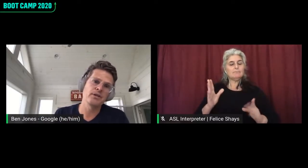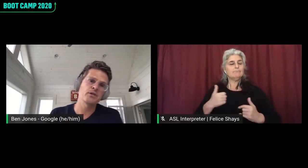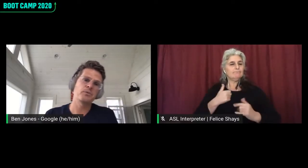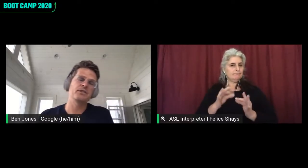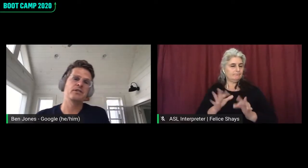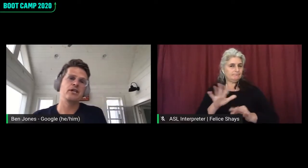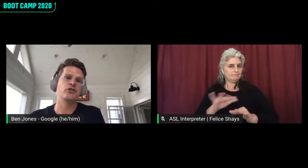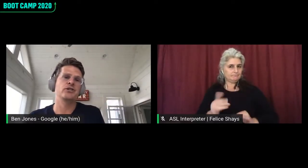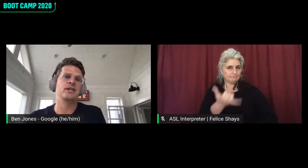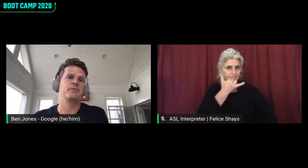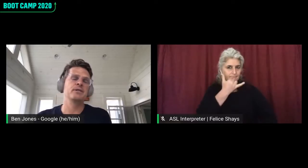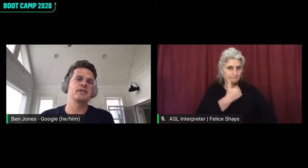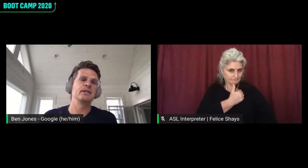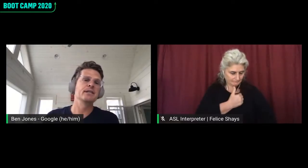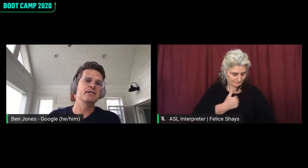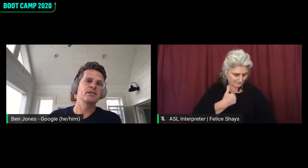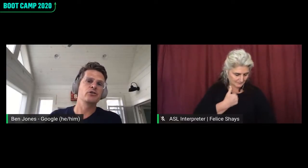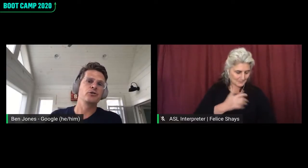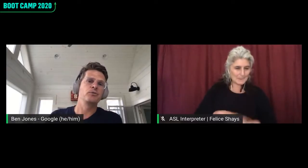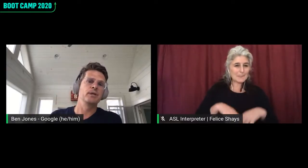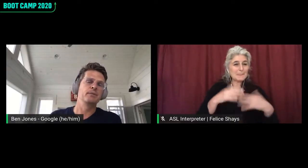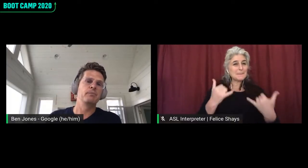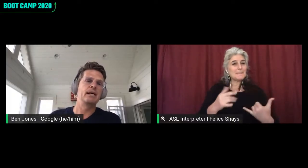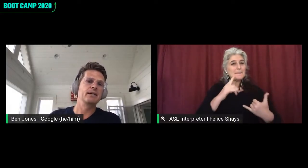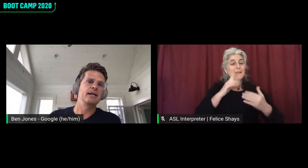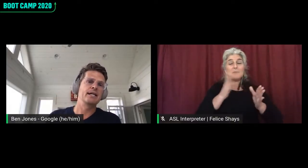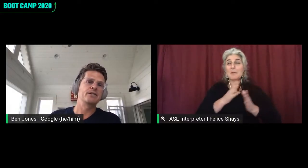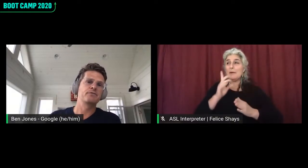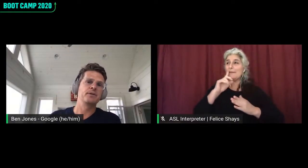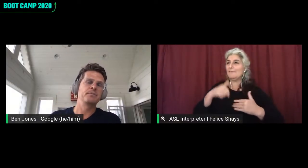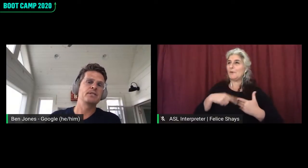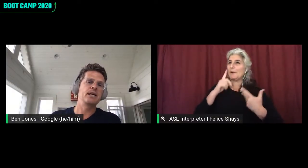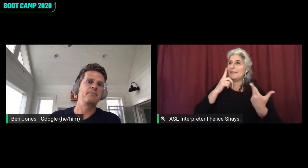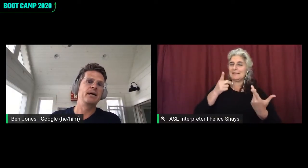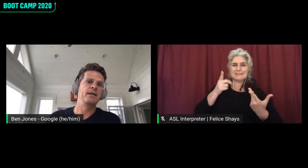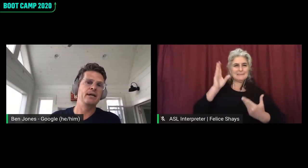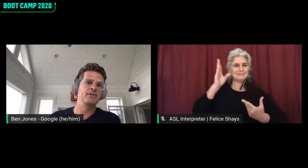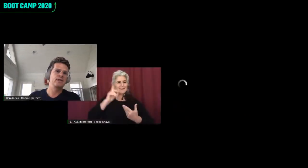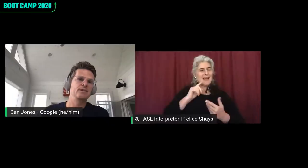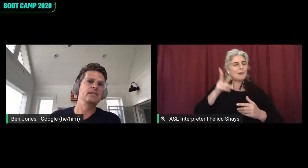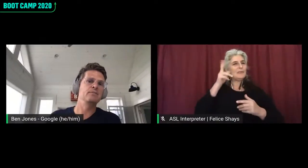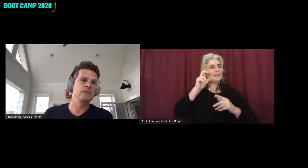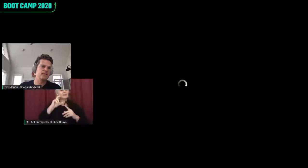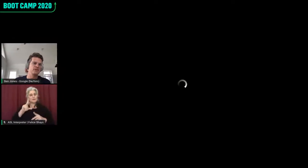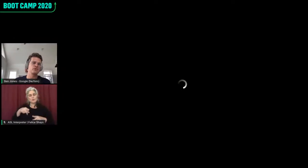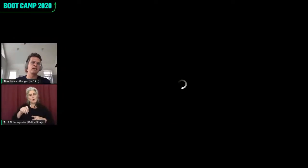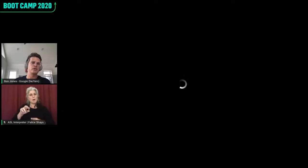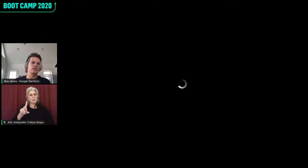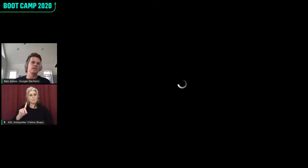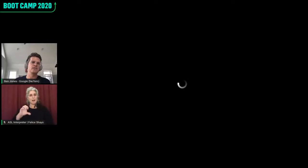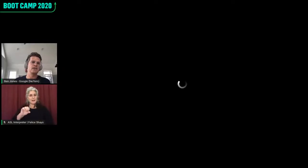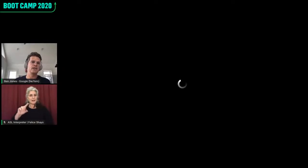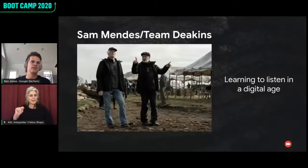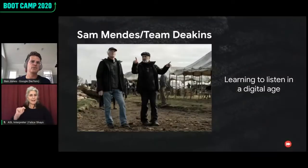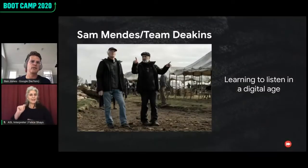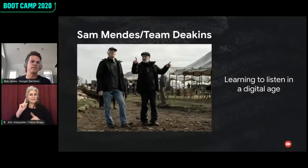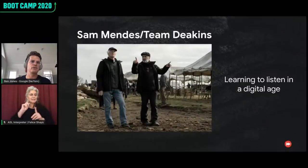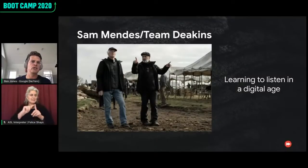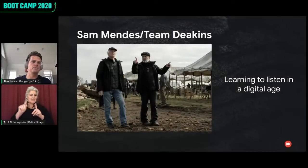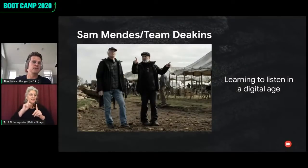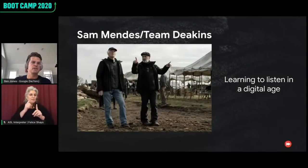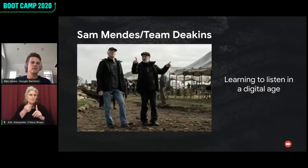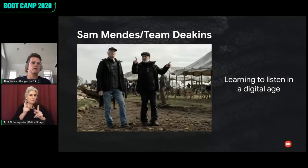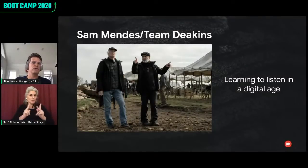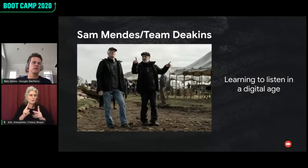for this presentation, I was listening to a podcast from Sam Mendes and Team Deacons, Roger Deacons and his